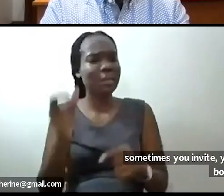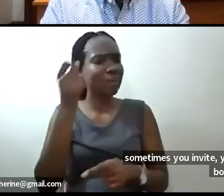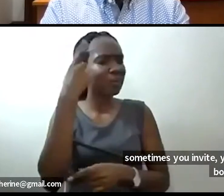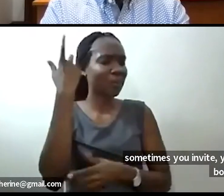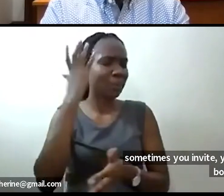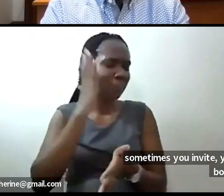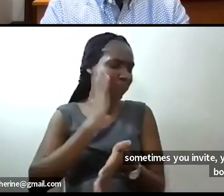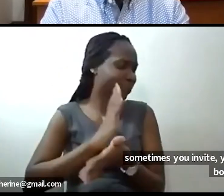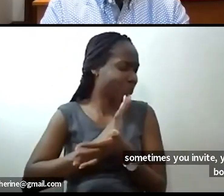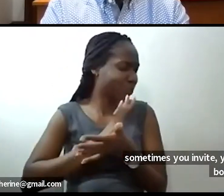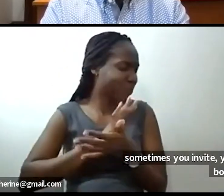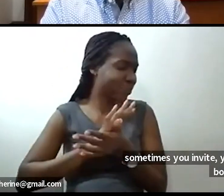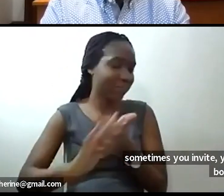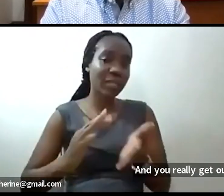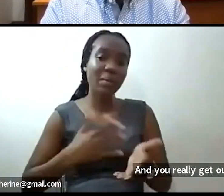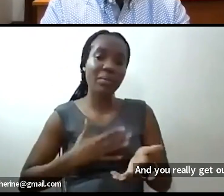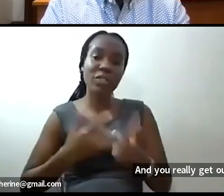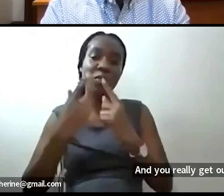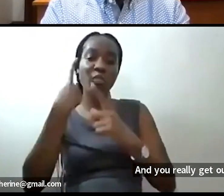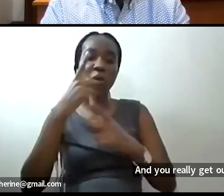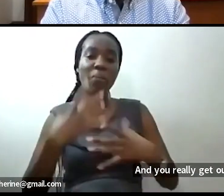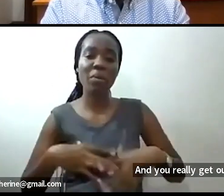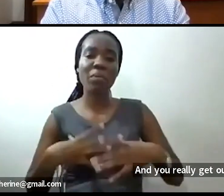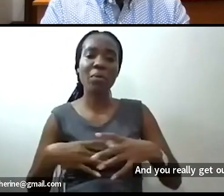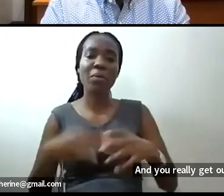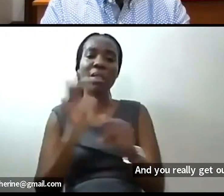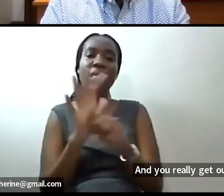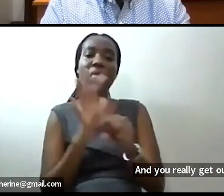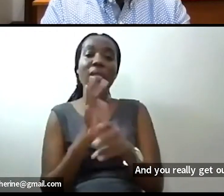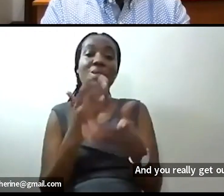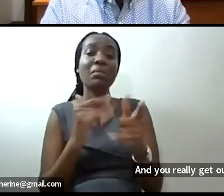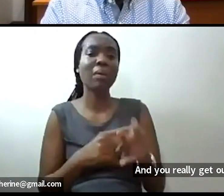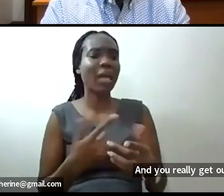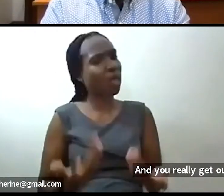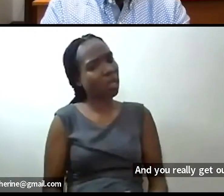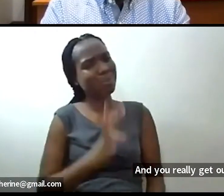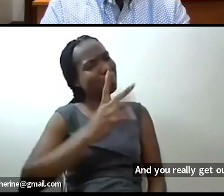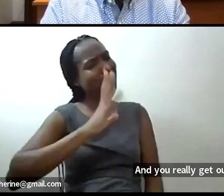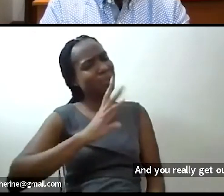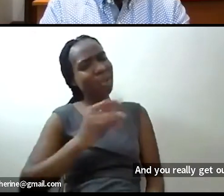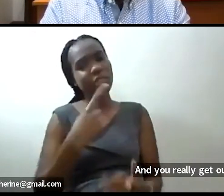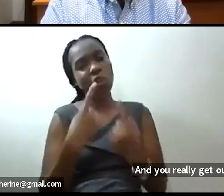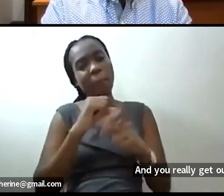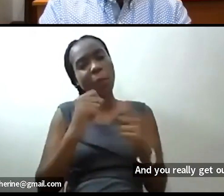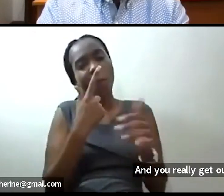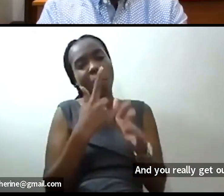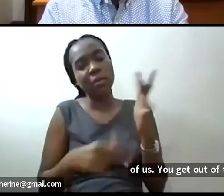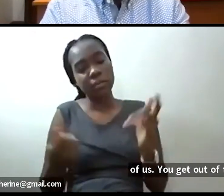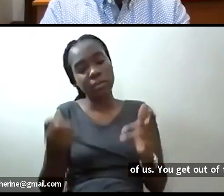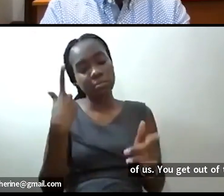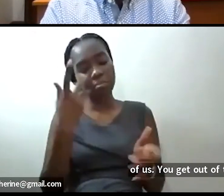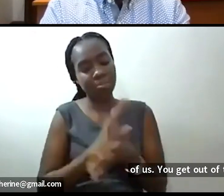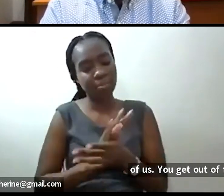and I speak for a lot of us, you get out of there without just understanding what exactly are you talking about. You have really simplified it